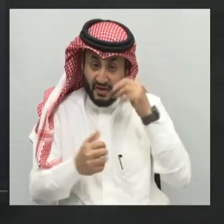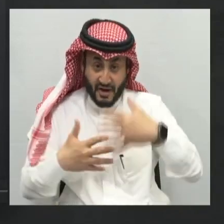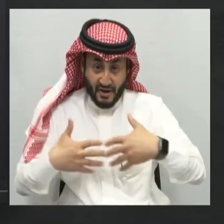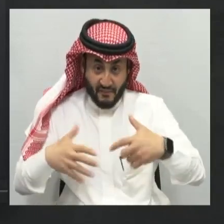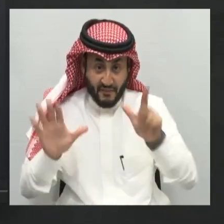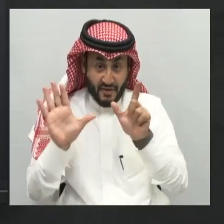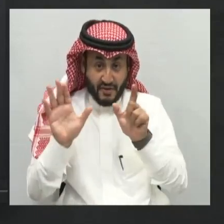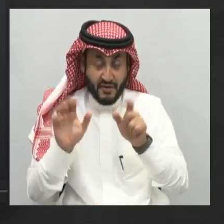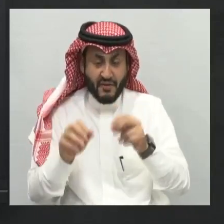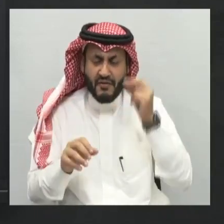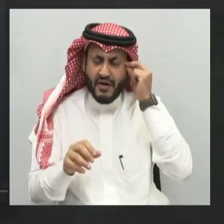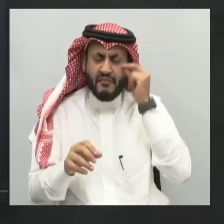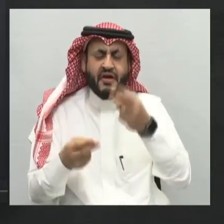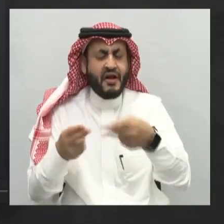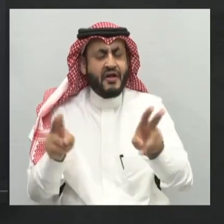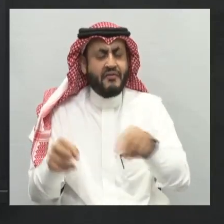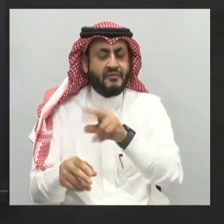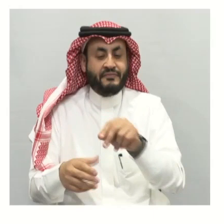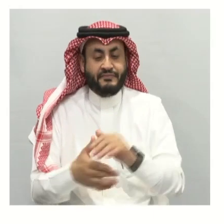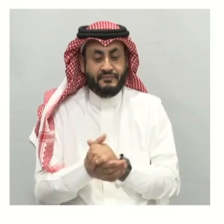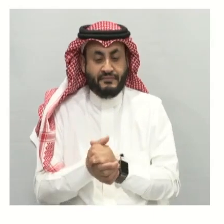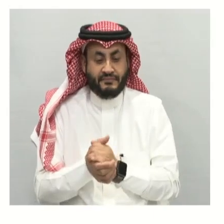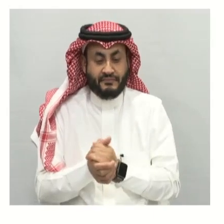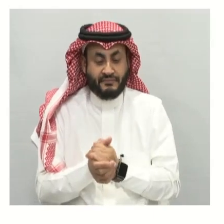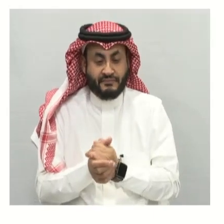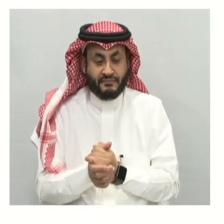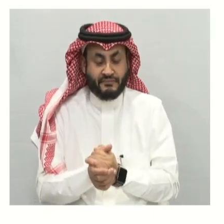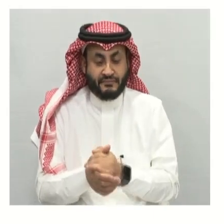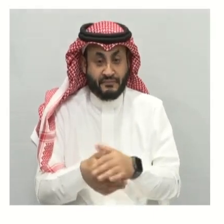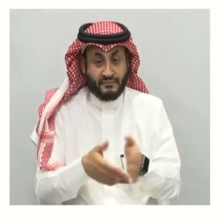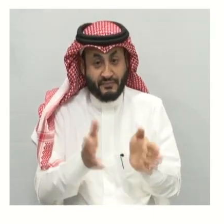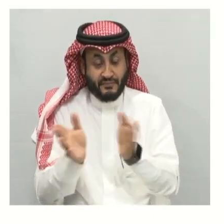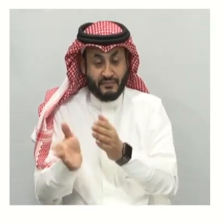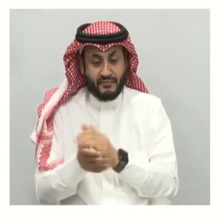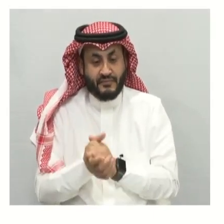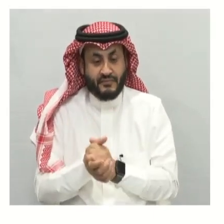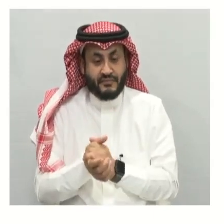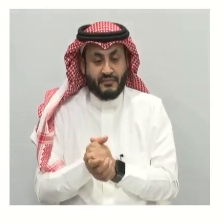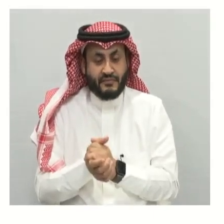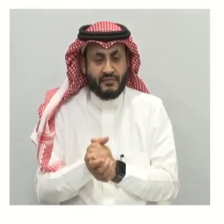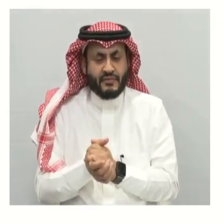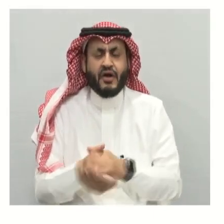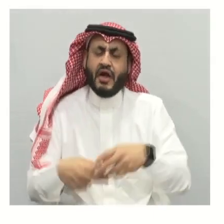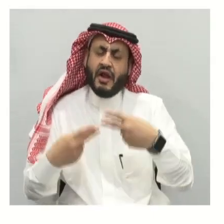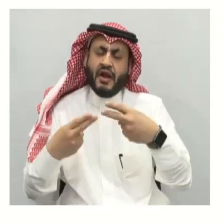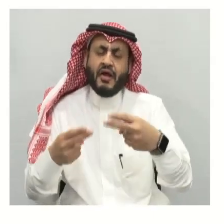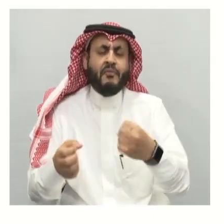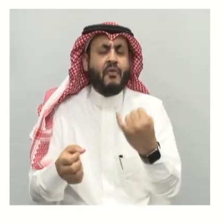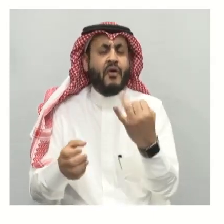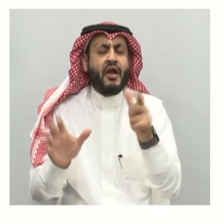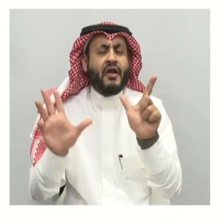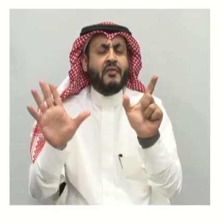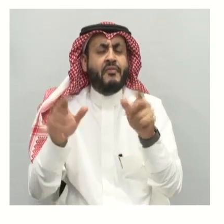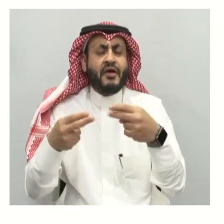week and come up with your own rhythm, right? Now, we can say each day of the week correctly, right?